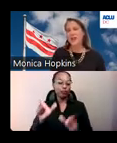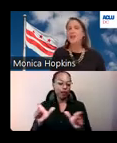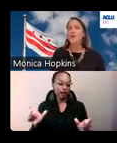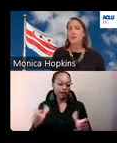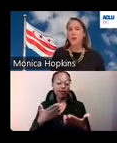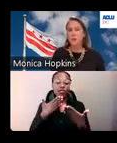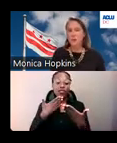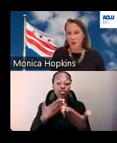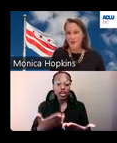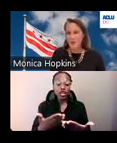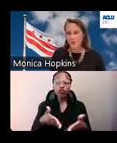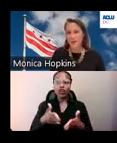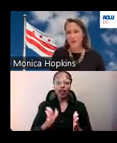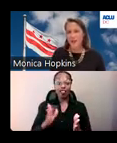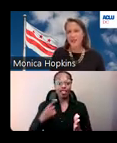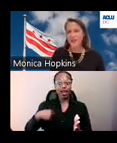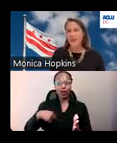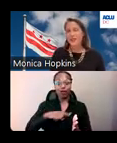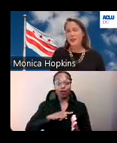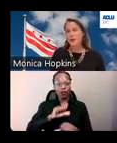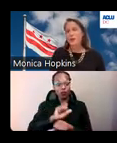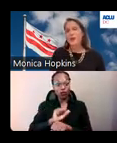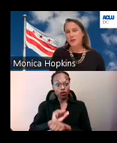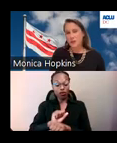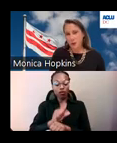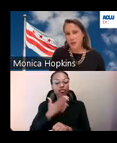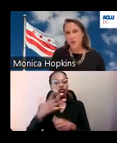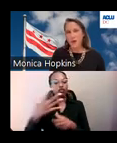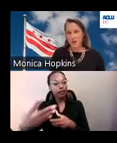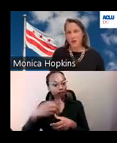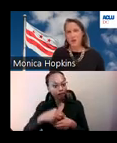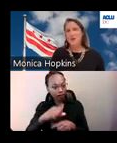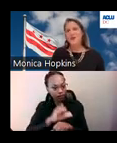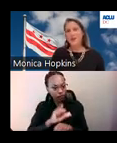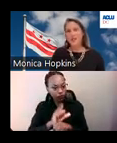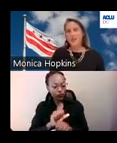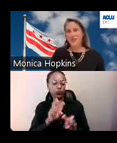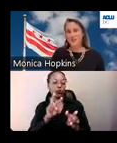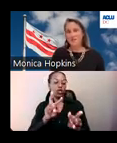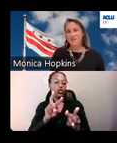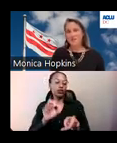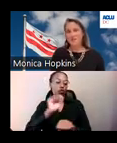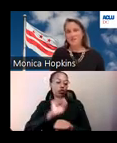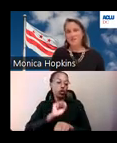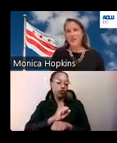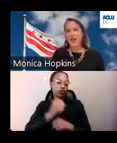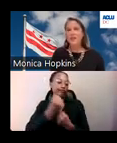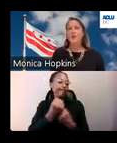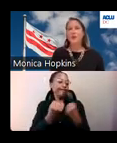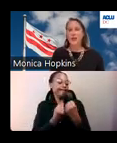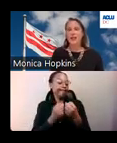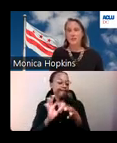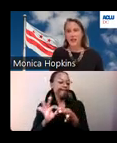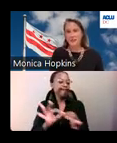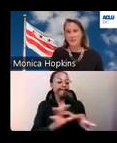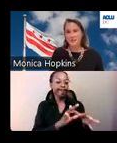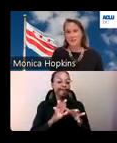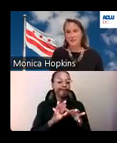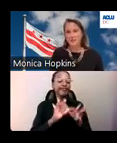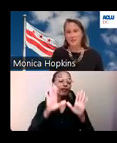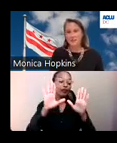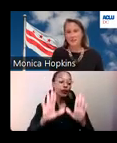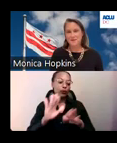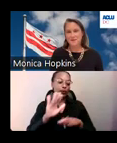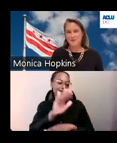work. Thank you for being part of this work. We look forward to working with you in solidarity. Have a great evening.